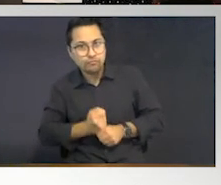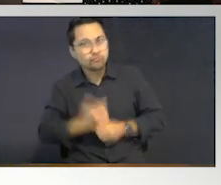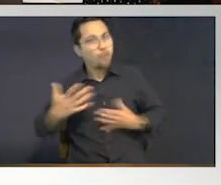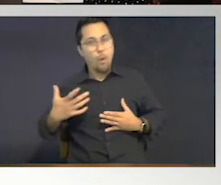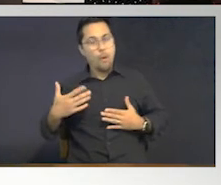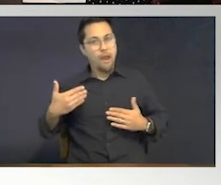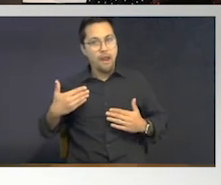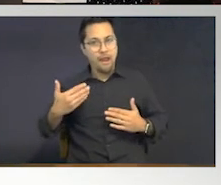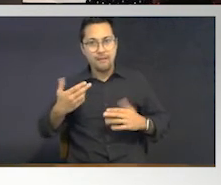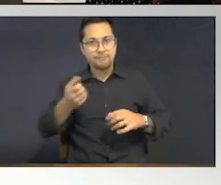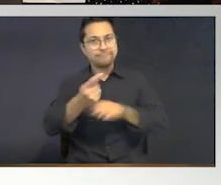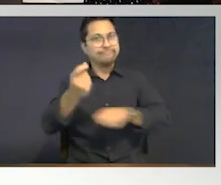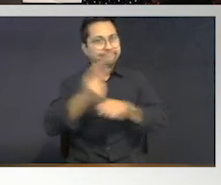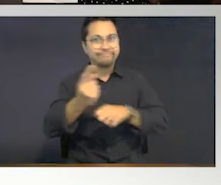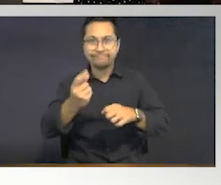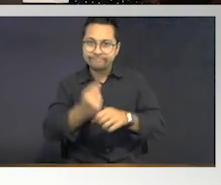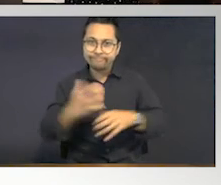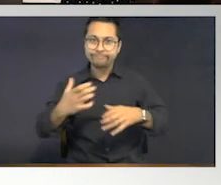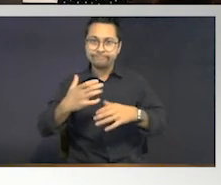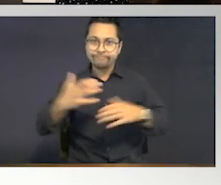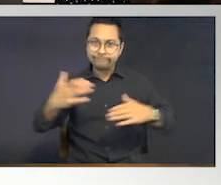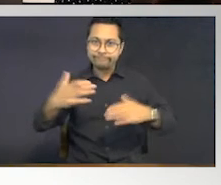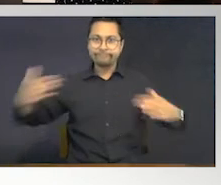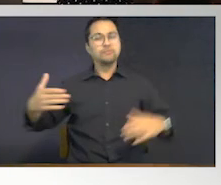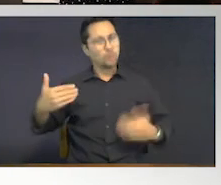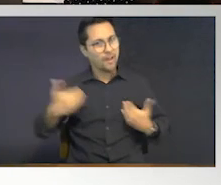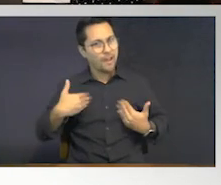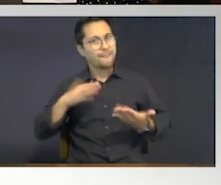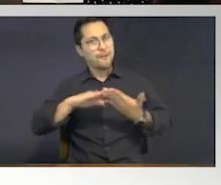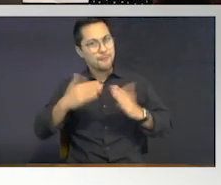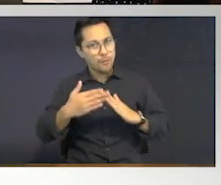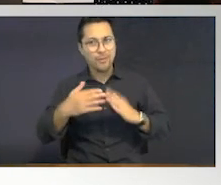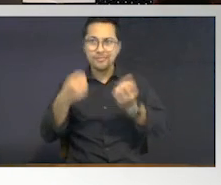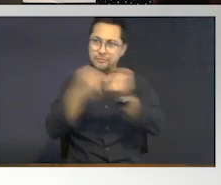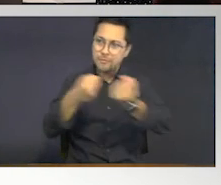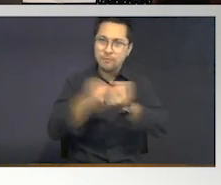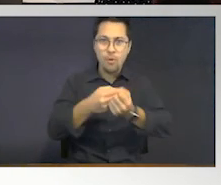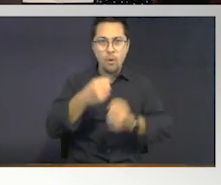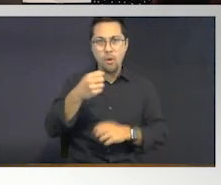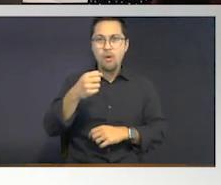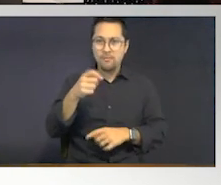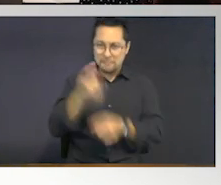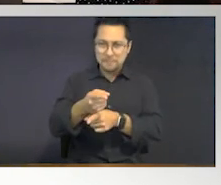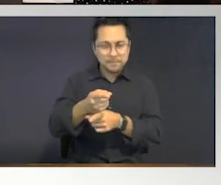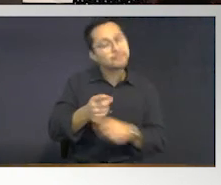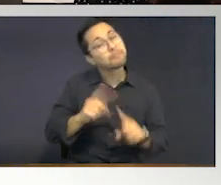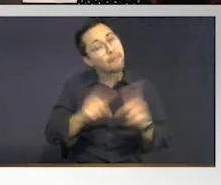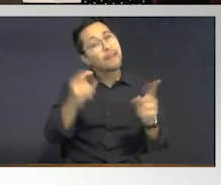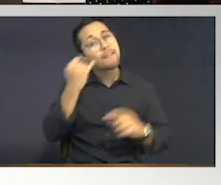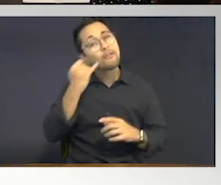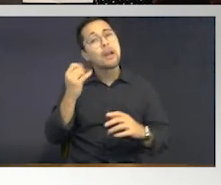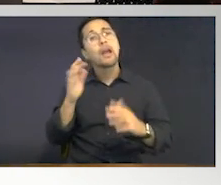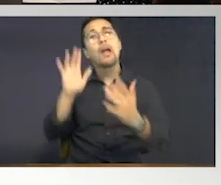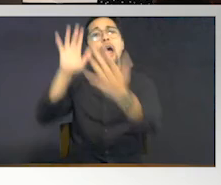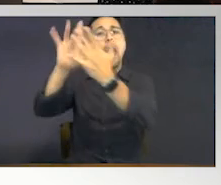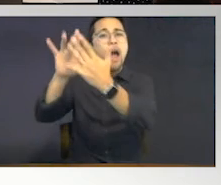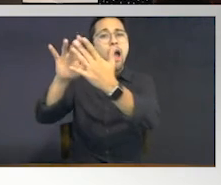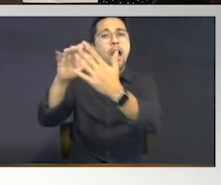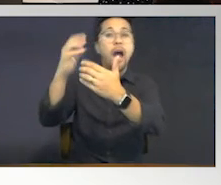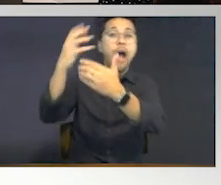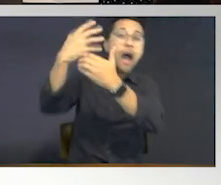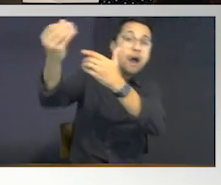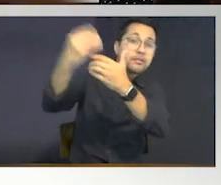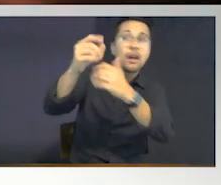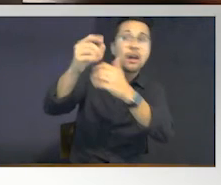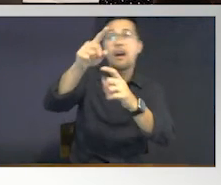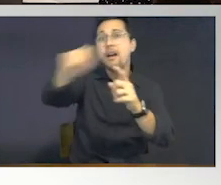year. We do have our community of people, right? But if we reach outside of that community, more